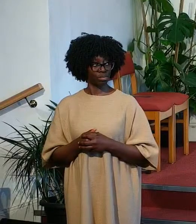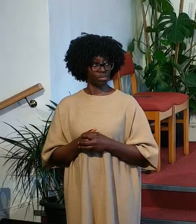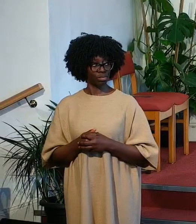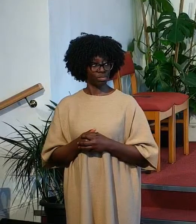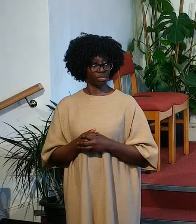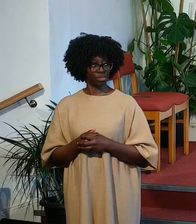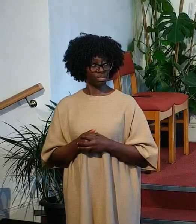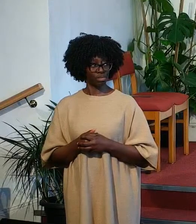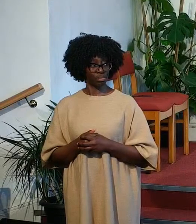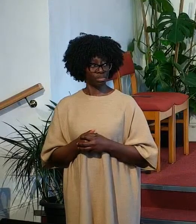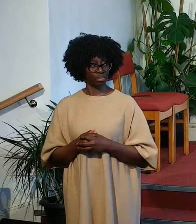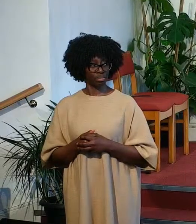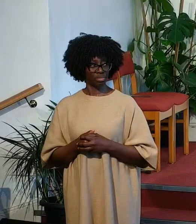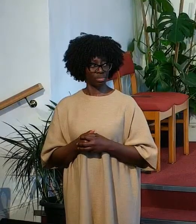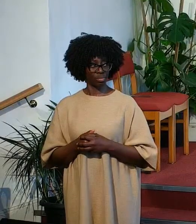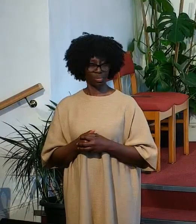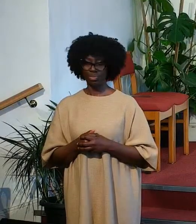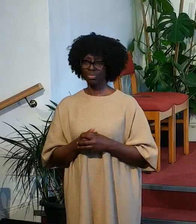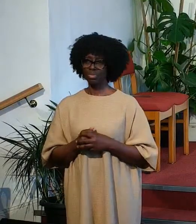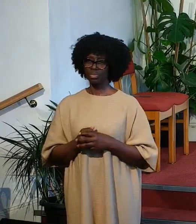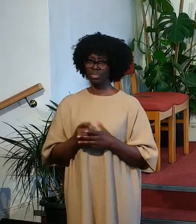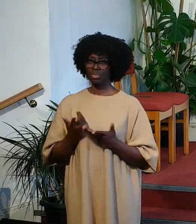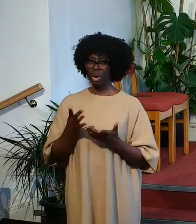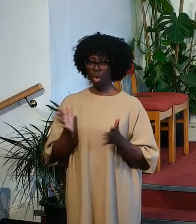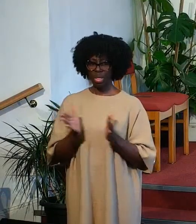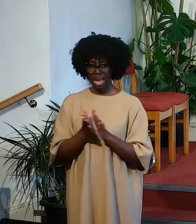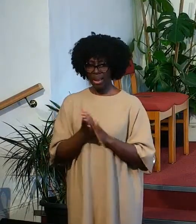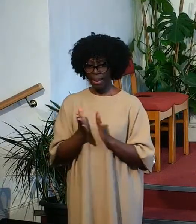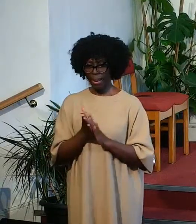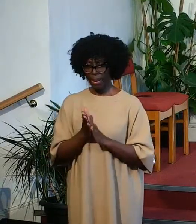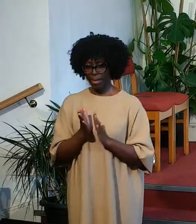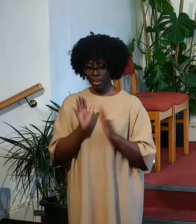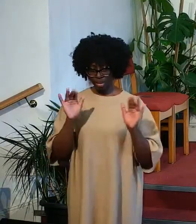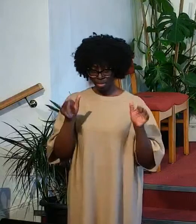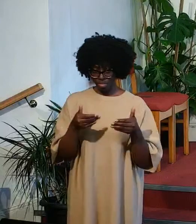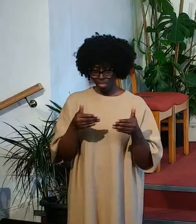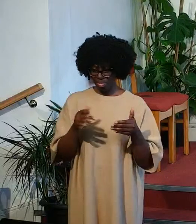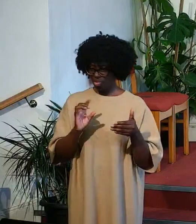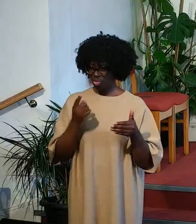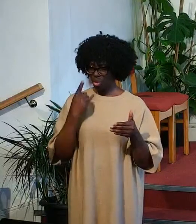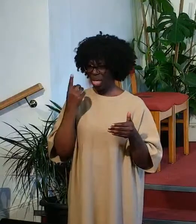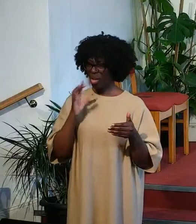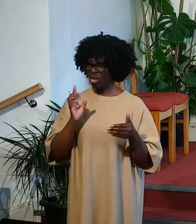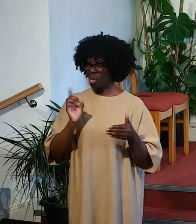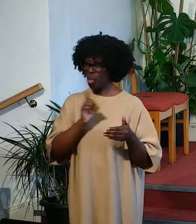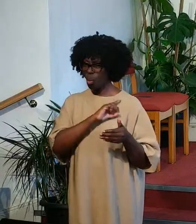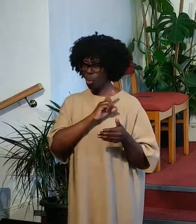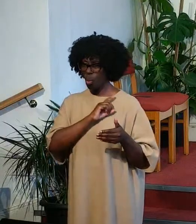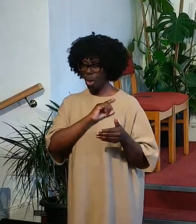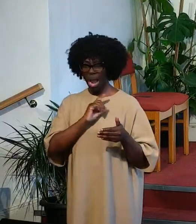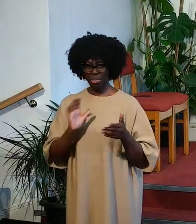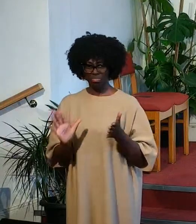and you think, what are they clapping about? People with autism, level 3, okay?